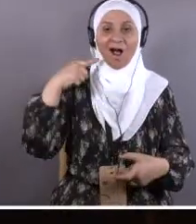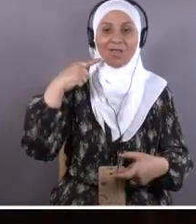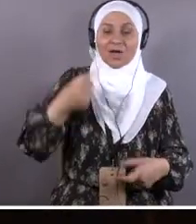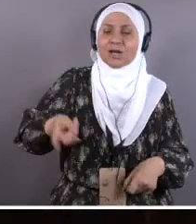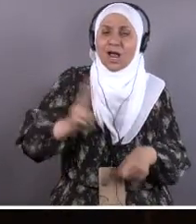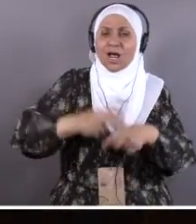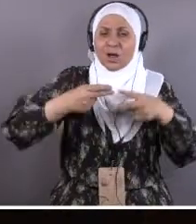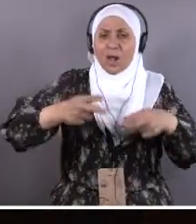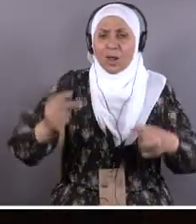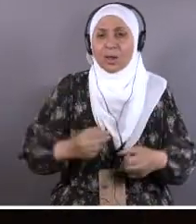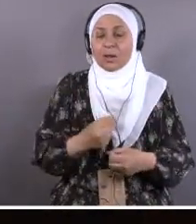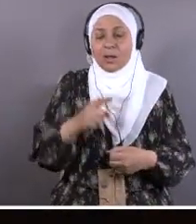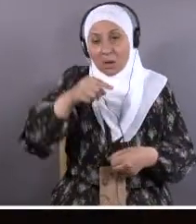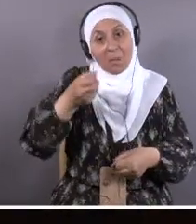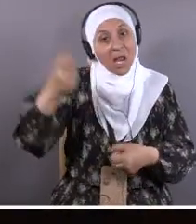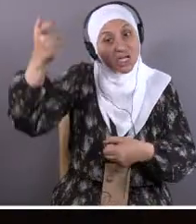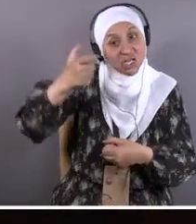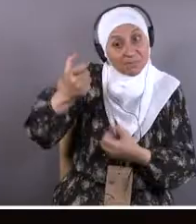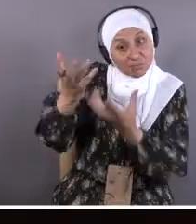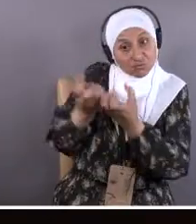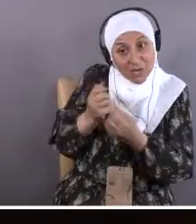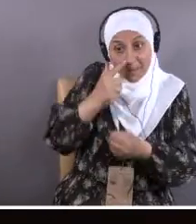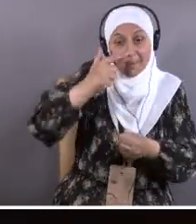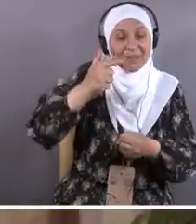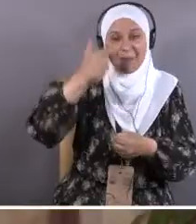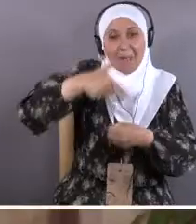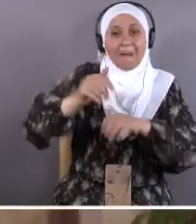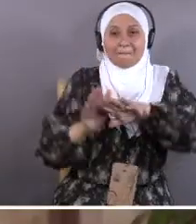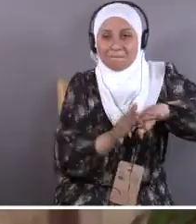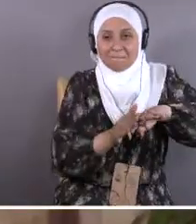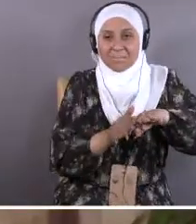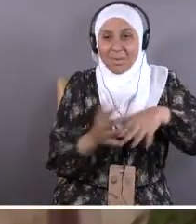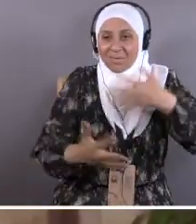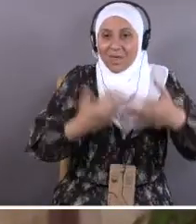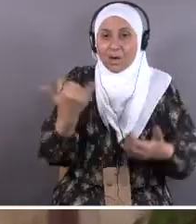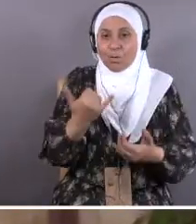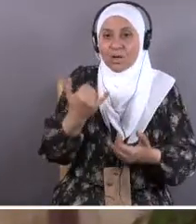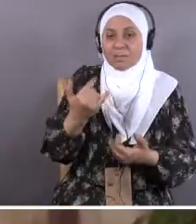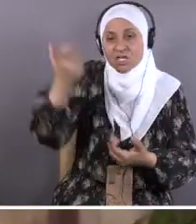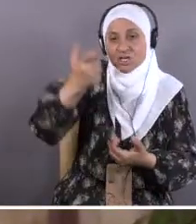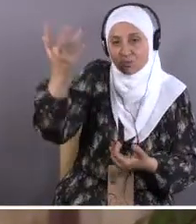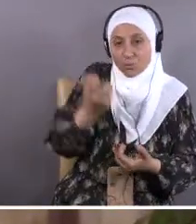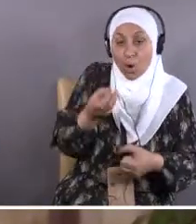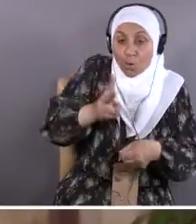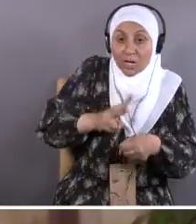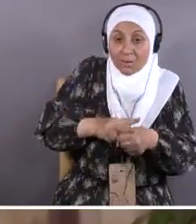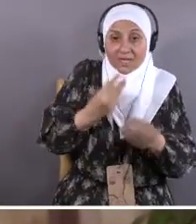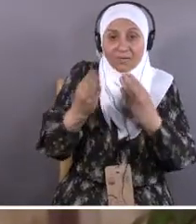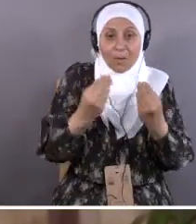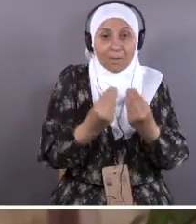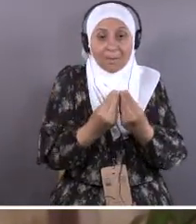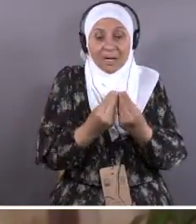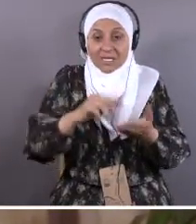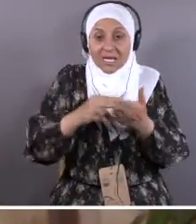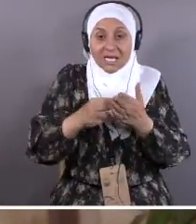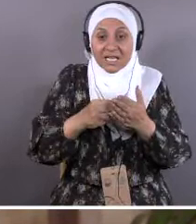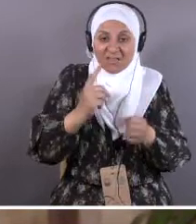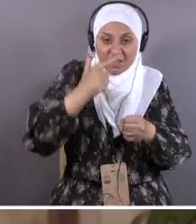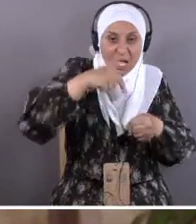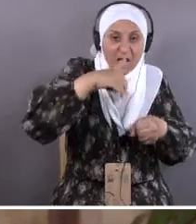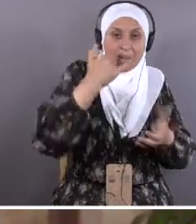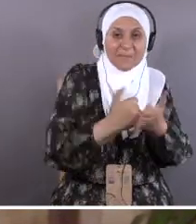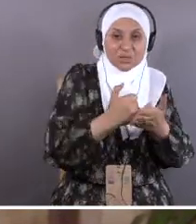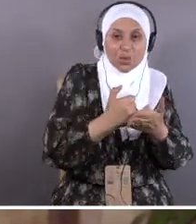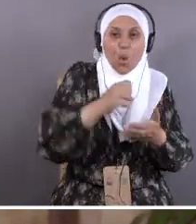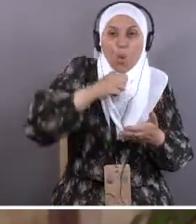energy. I am particularly pleased that we have taken a close look at the links between energy and climate change. Renewable